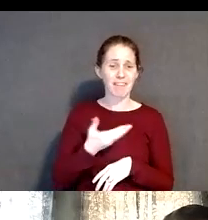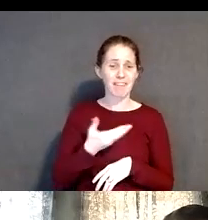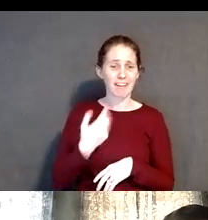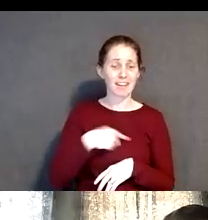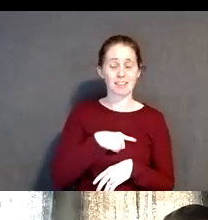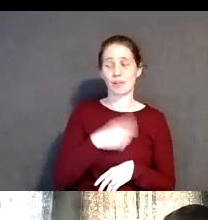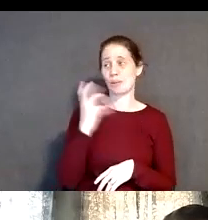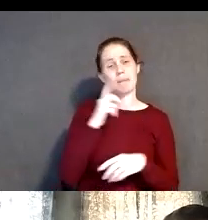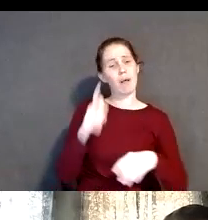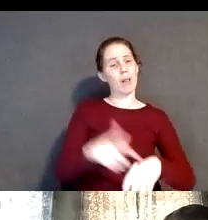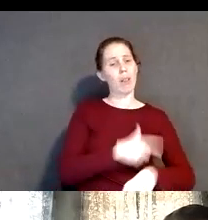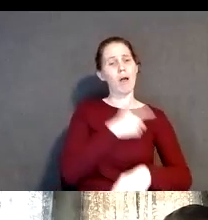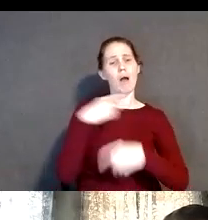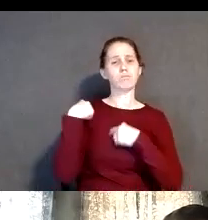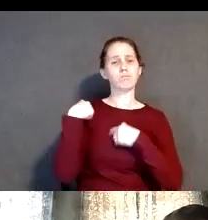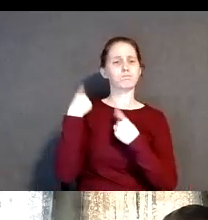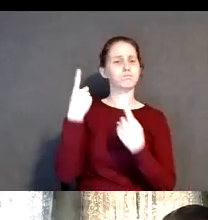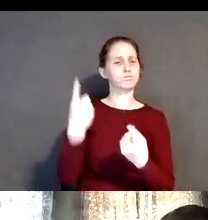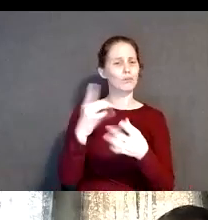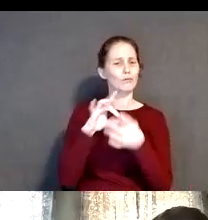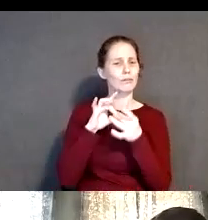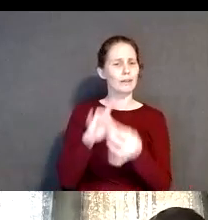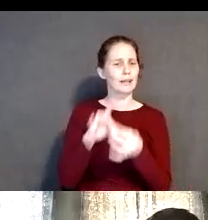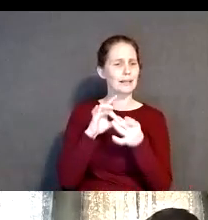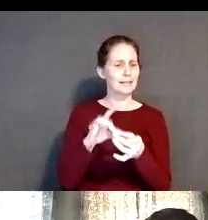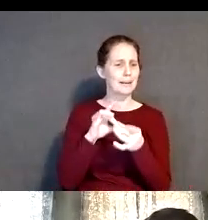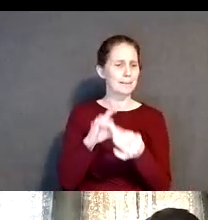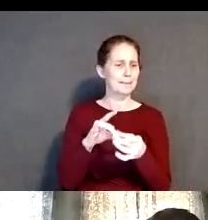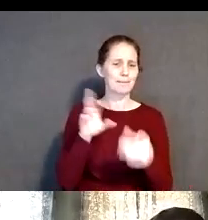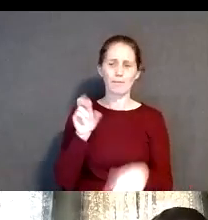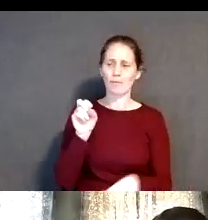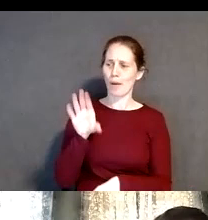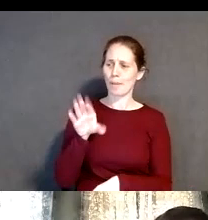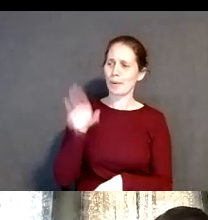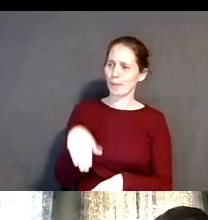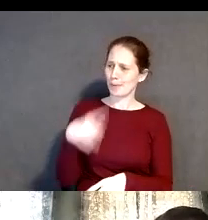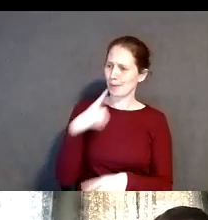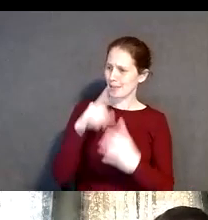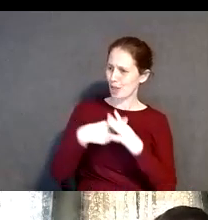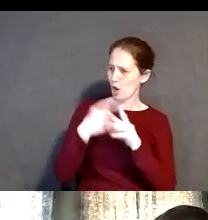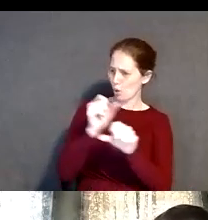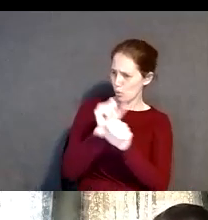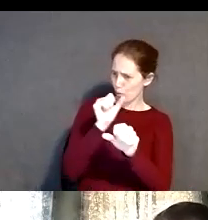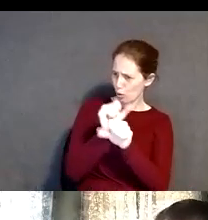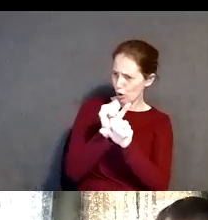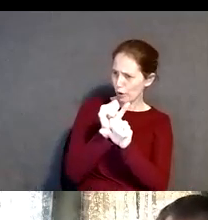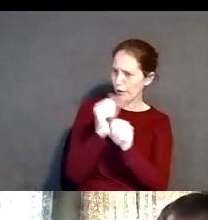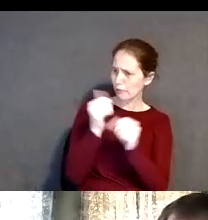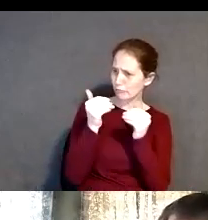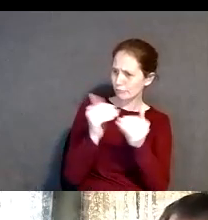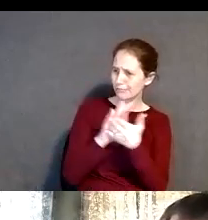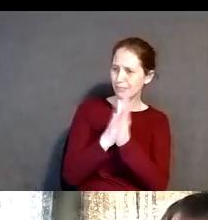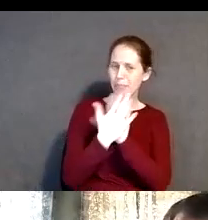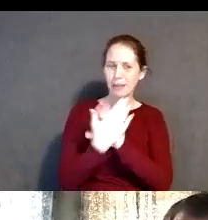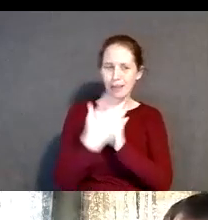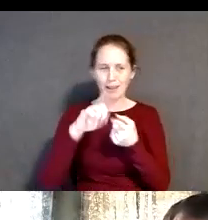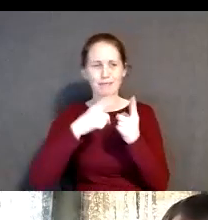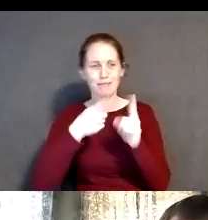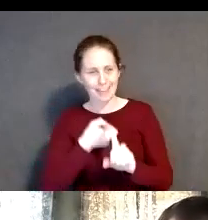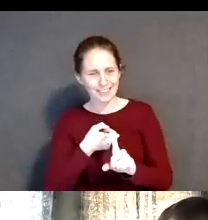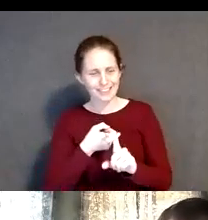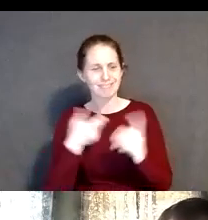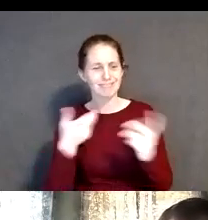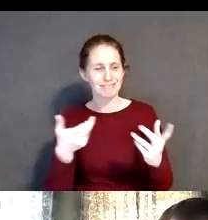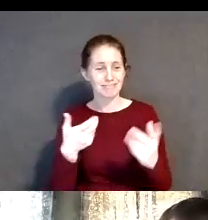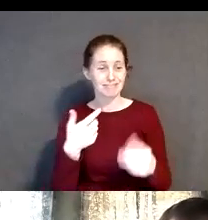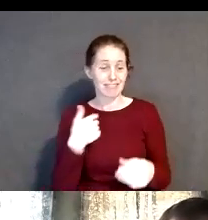and fruitful relationship, Rob. And it's, you know, it started off as a working relationship. It turned into a friendship, and one